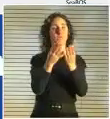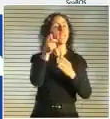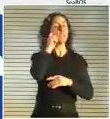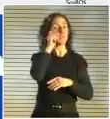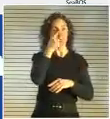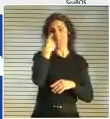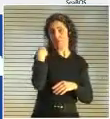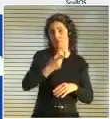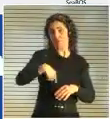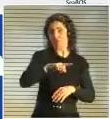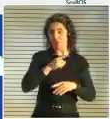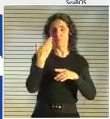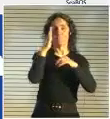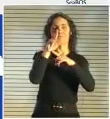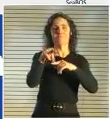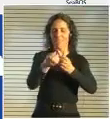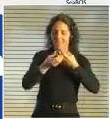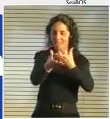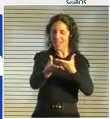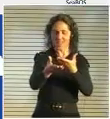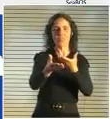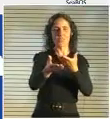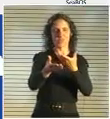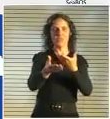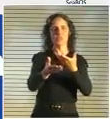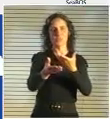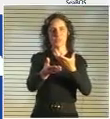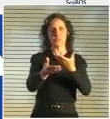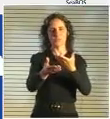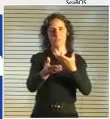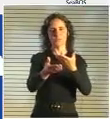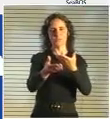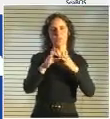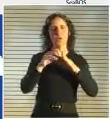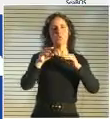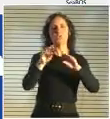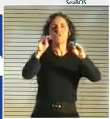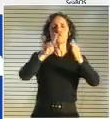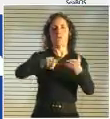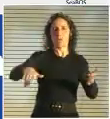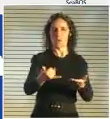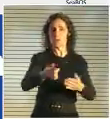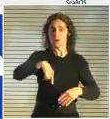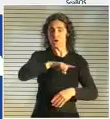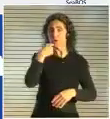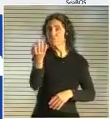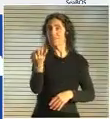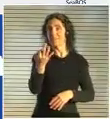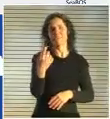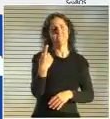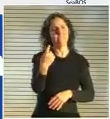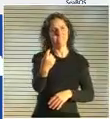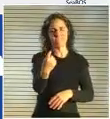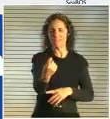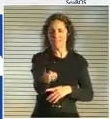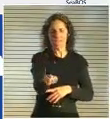language there in terms of scaling down harmful fishery subsidies that does not help sustainable development of industry. Developing